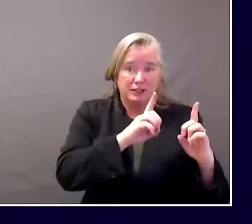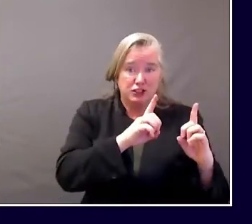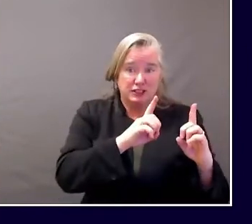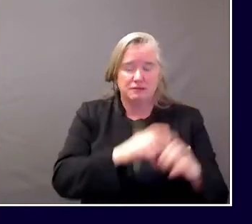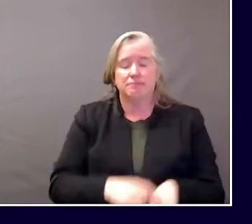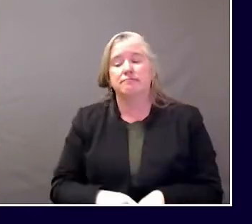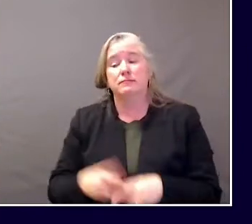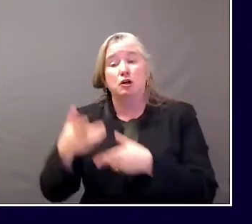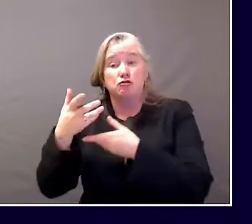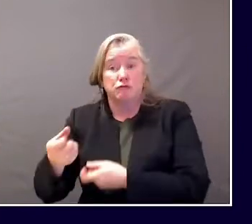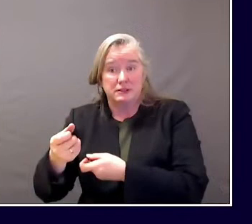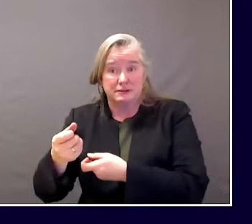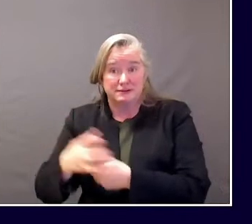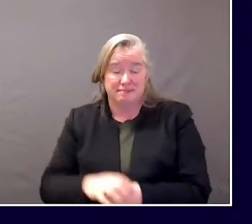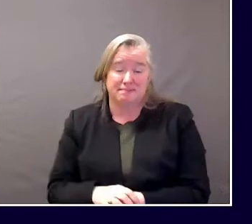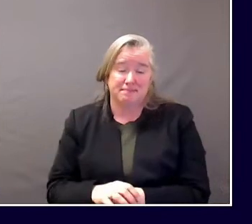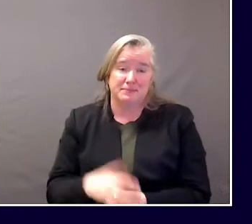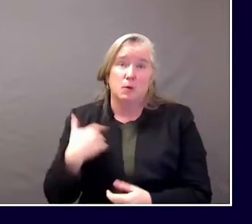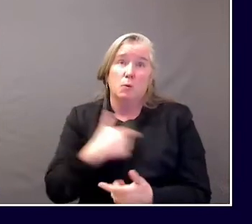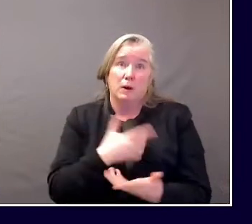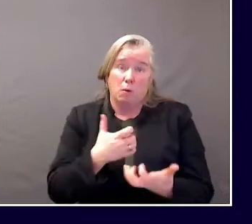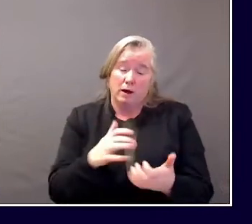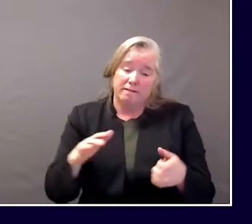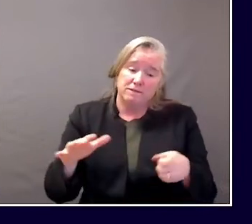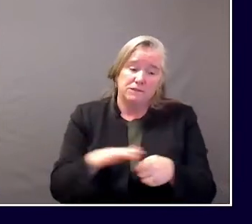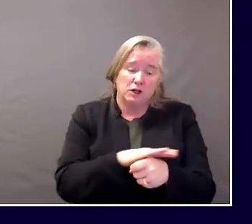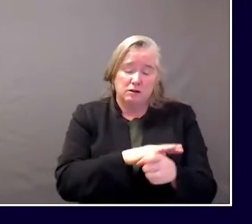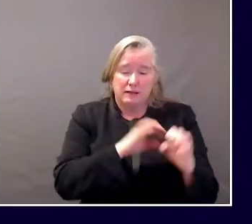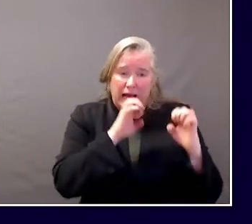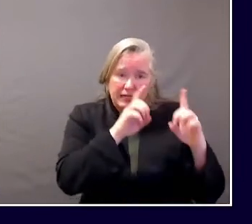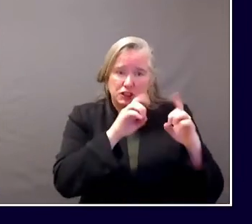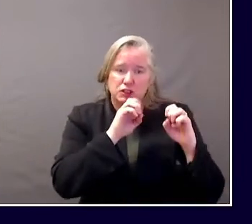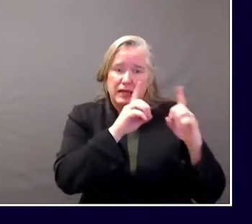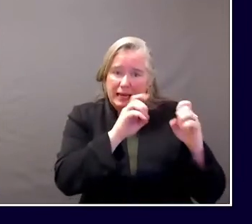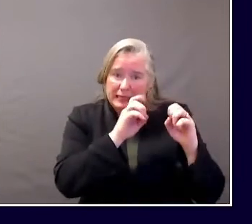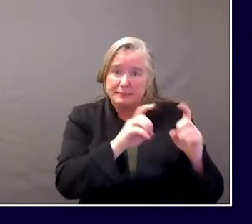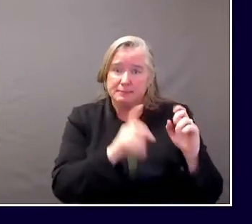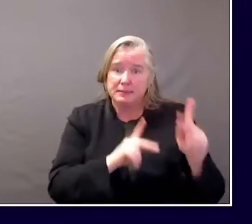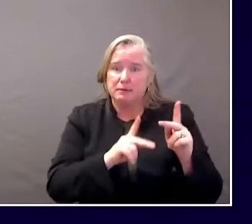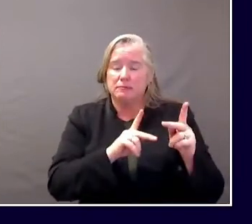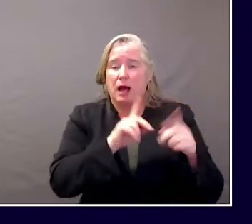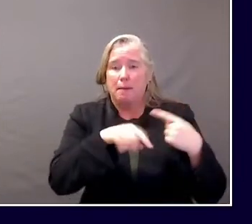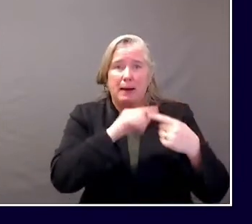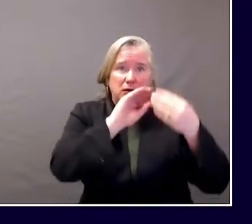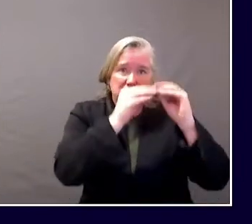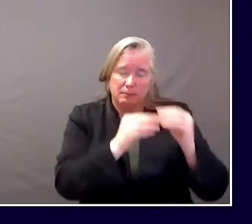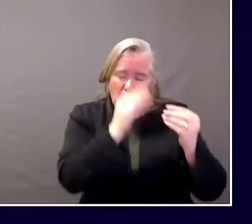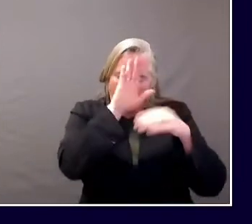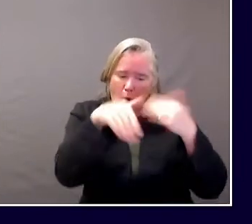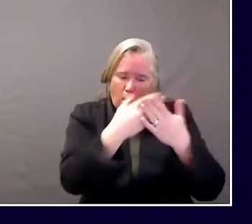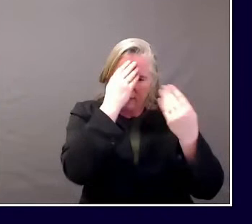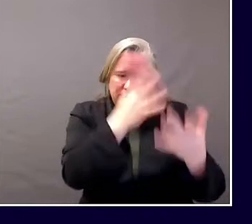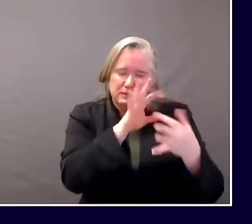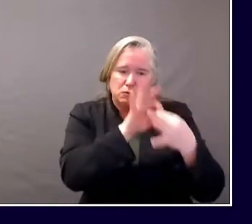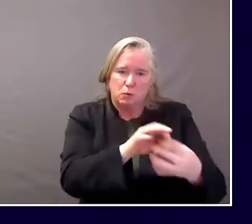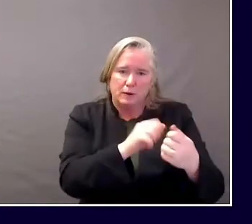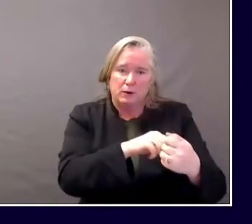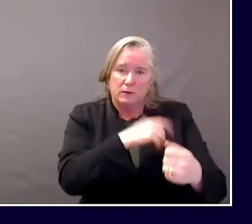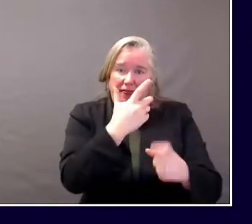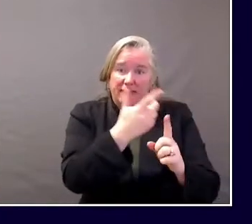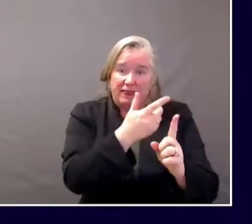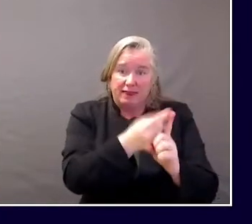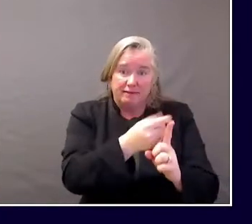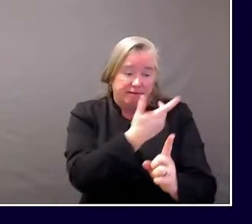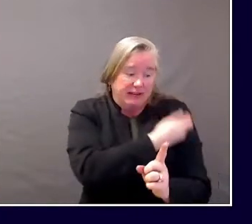to be fully educated and aware of all the data around the vaccine. And then with that, we think